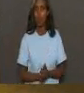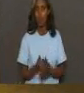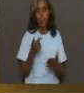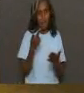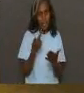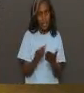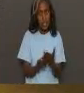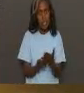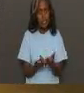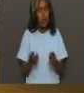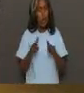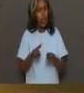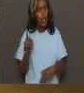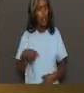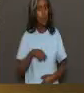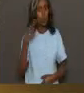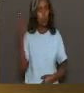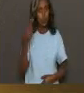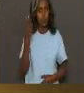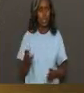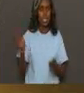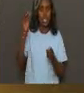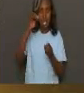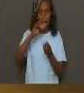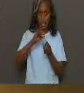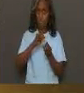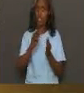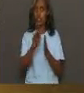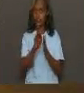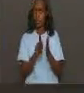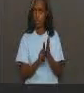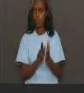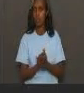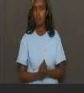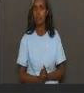This is when we use the addition principle.